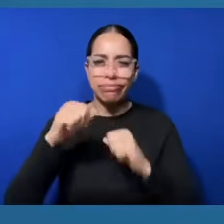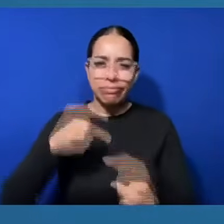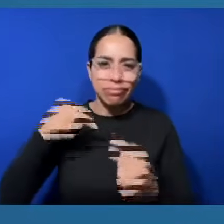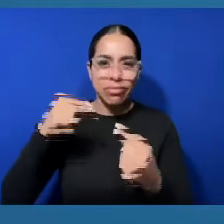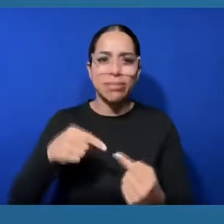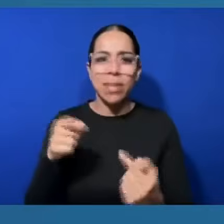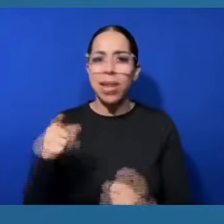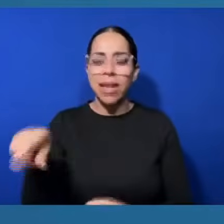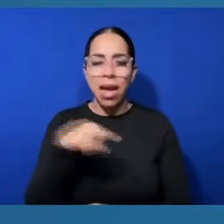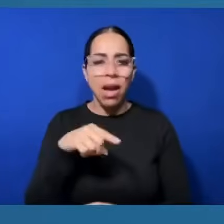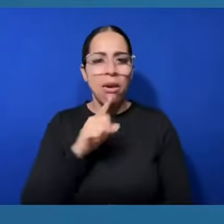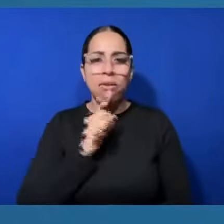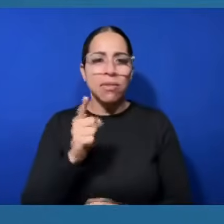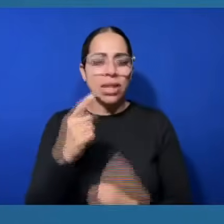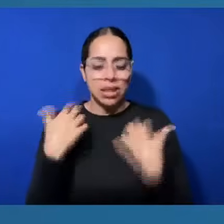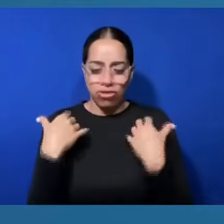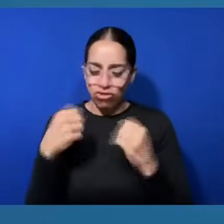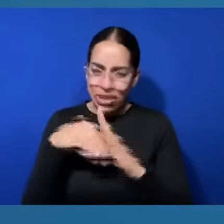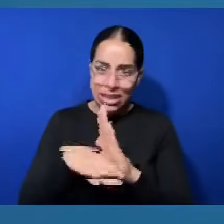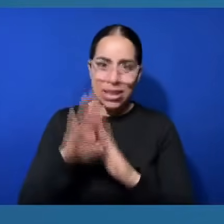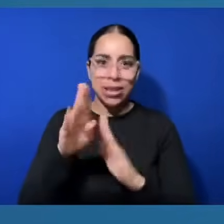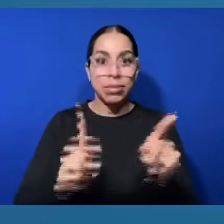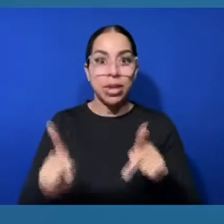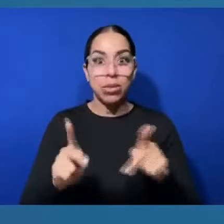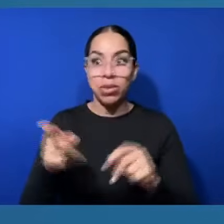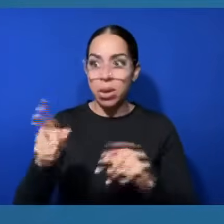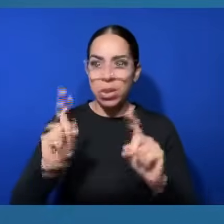were tested then at the birth of this nation,